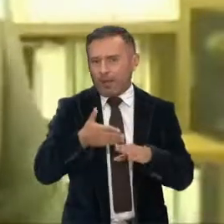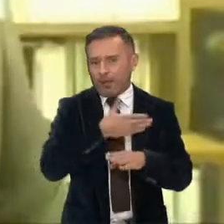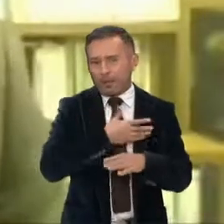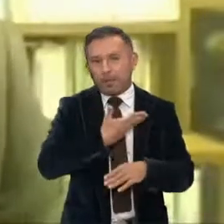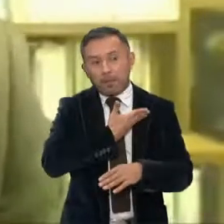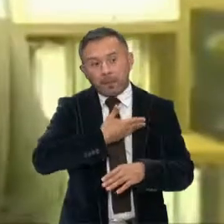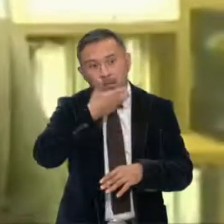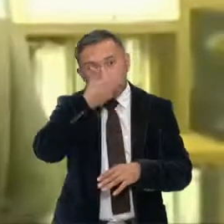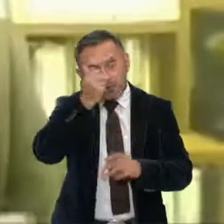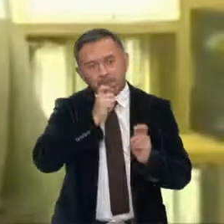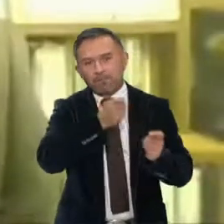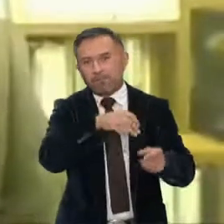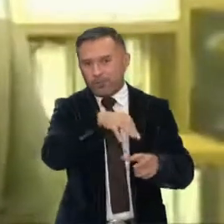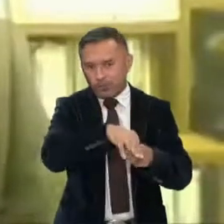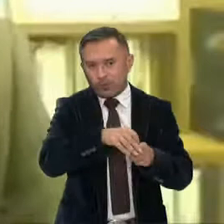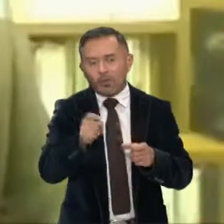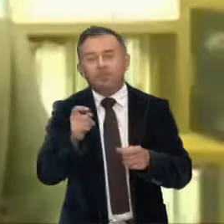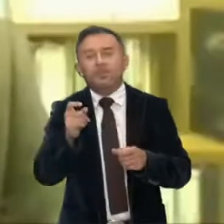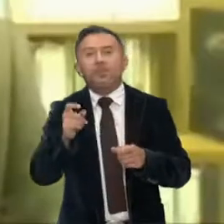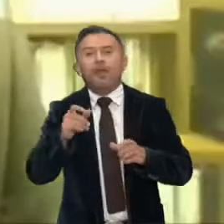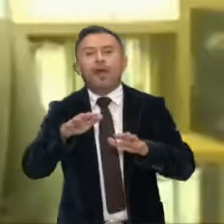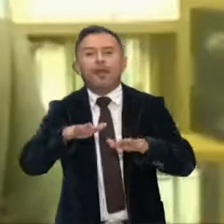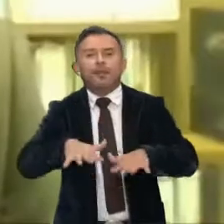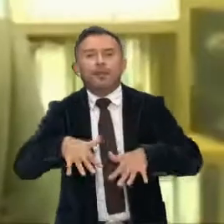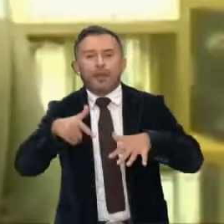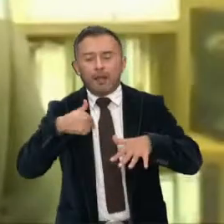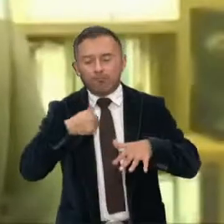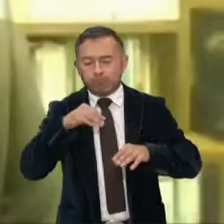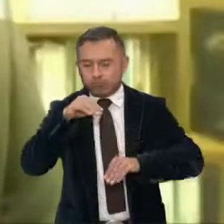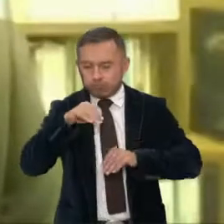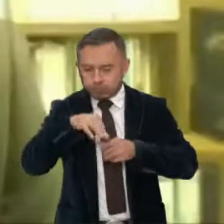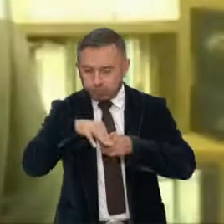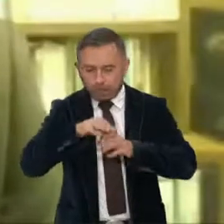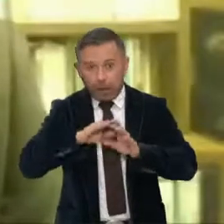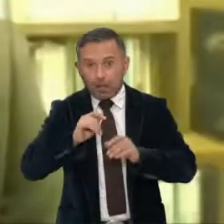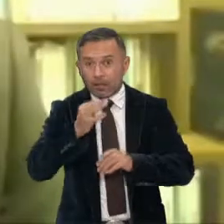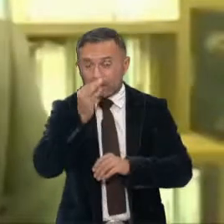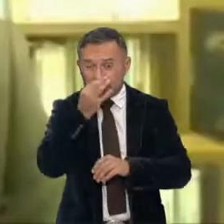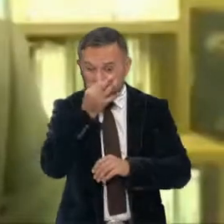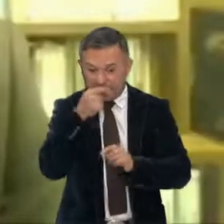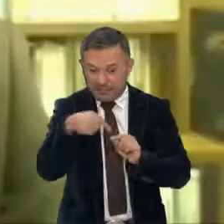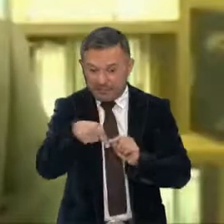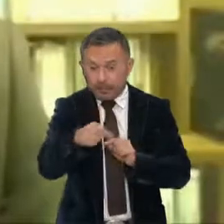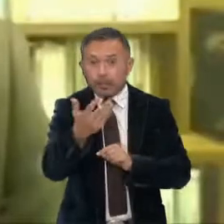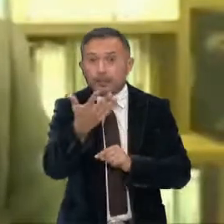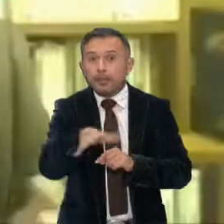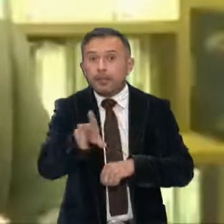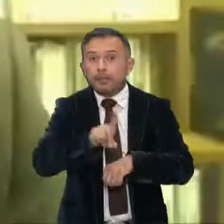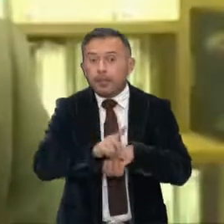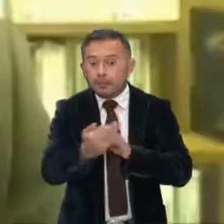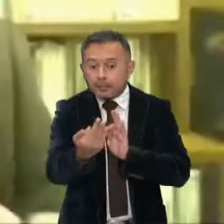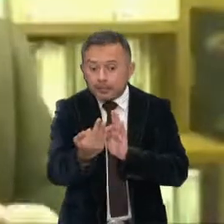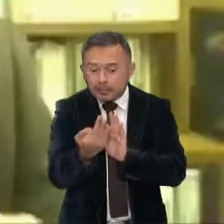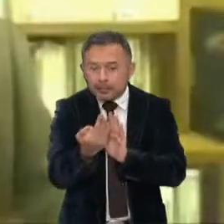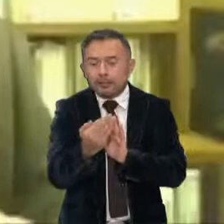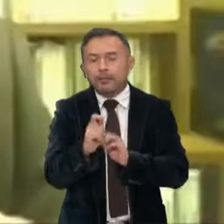legislative body in October. And now we are going to